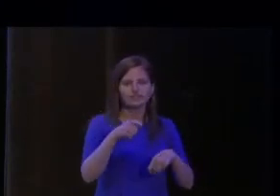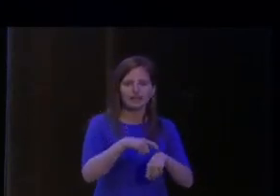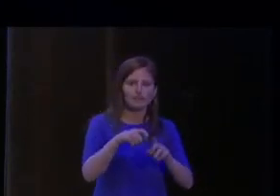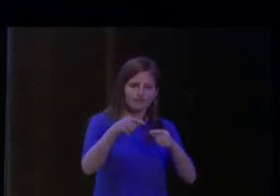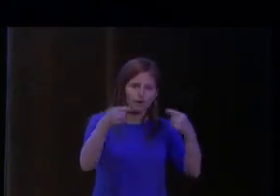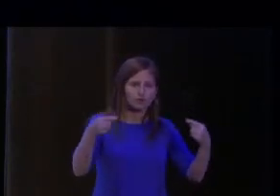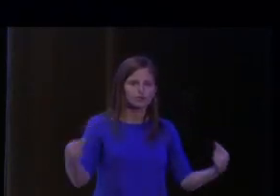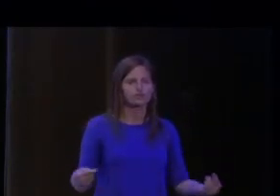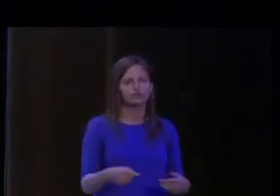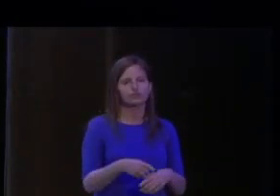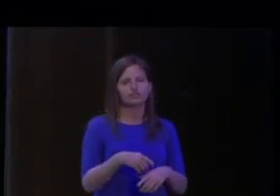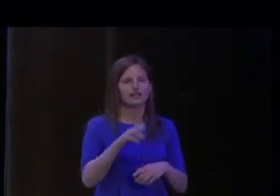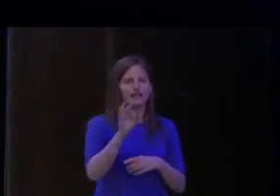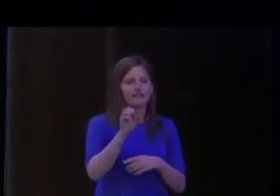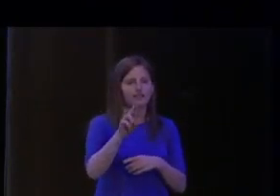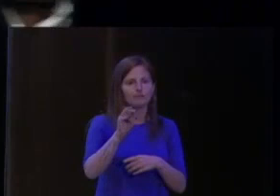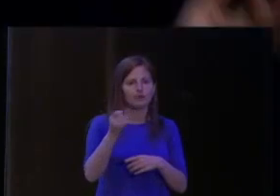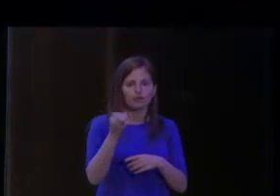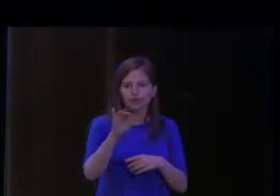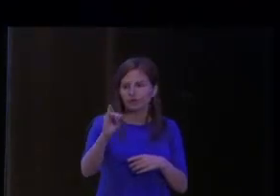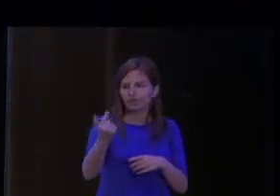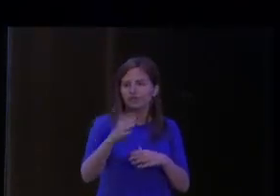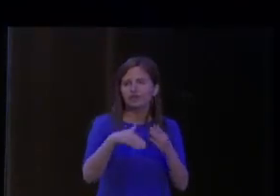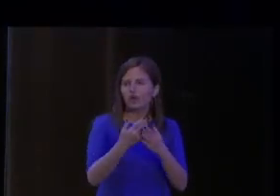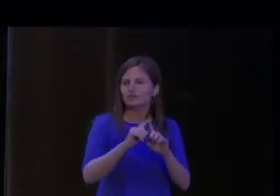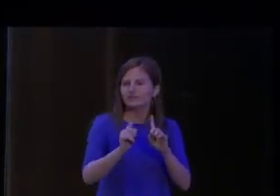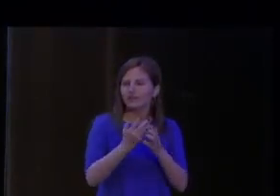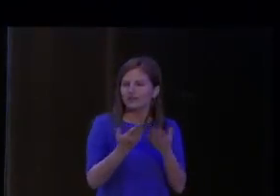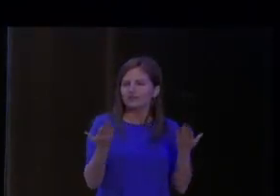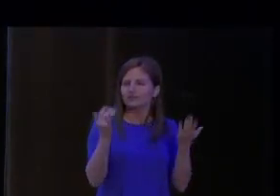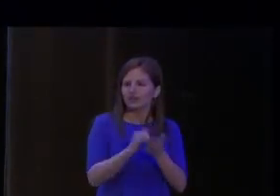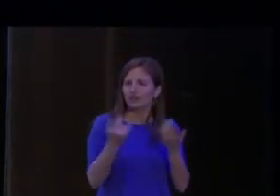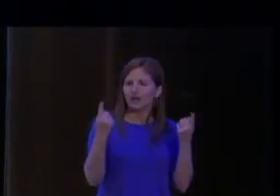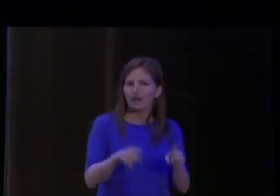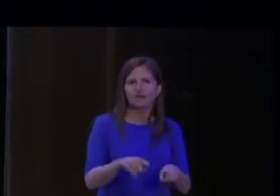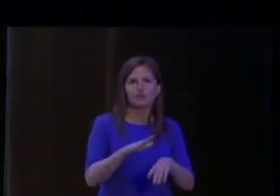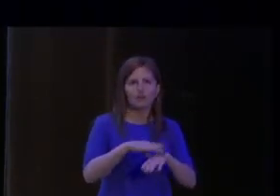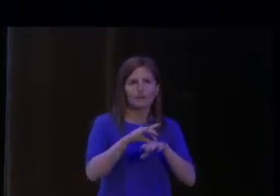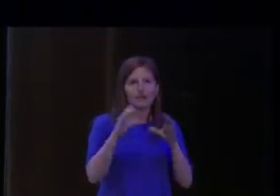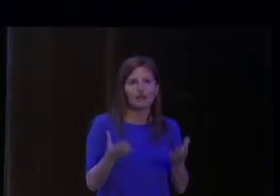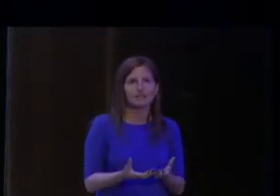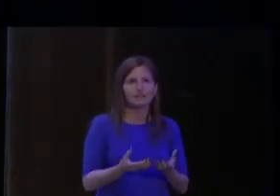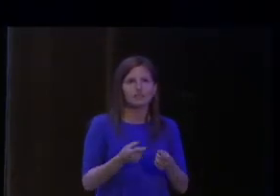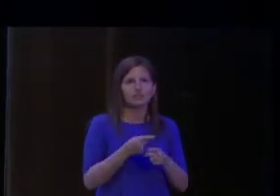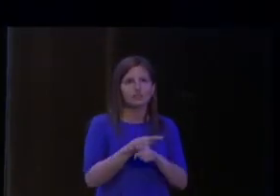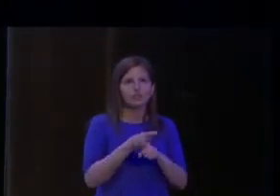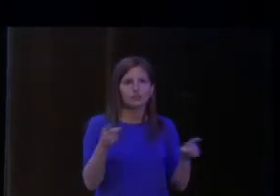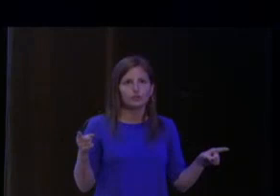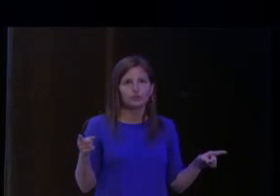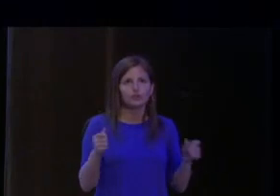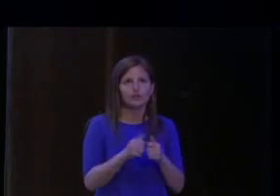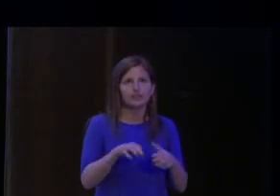polarization, fear-mongering, and all manner of things that are going on the planet. But you,